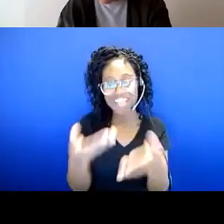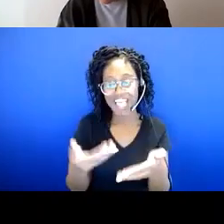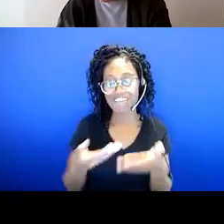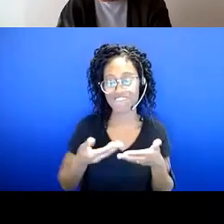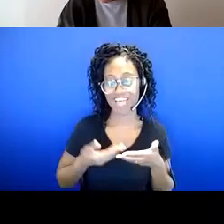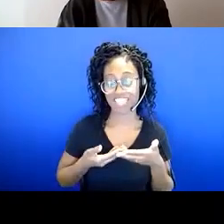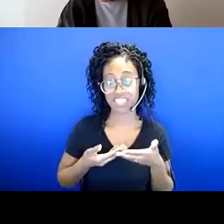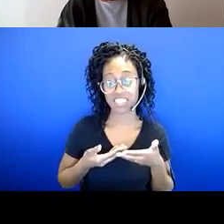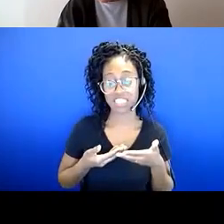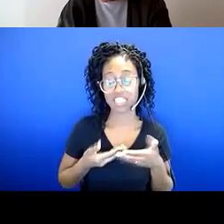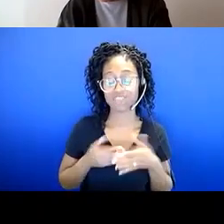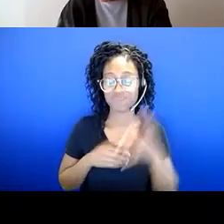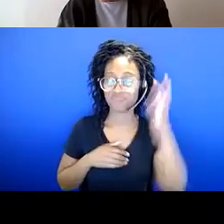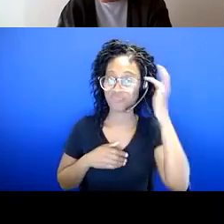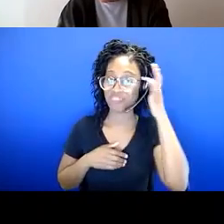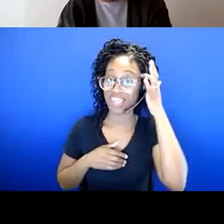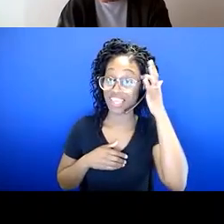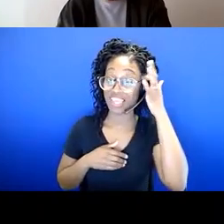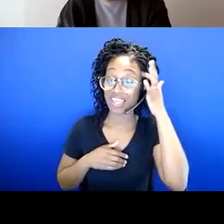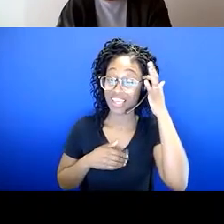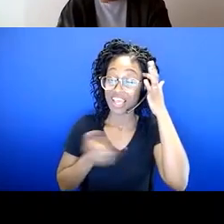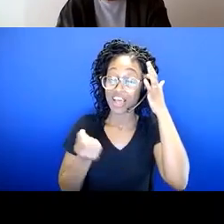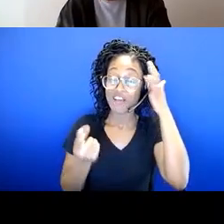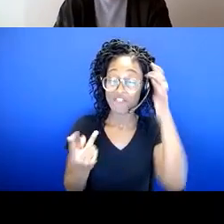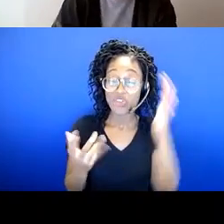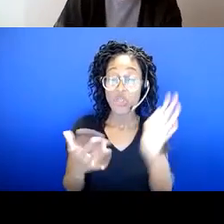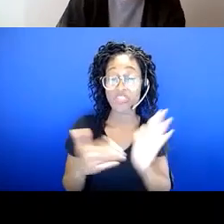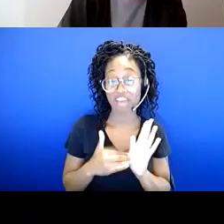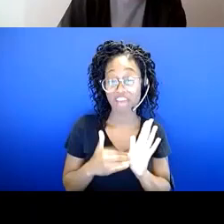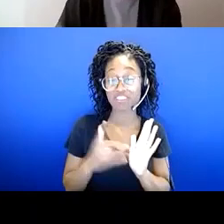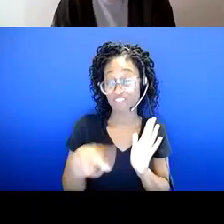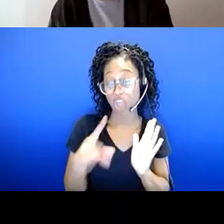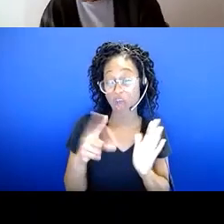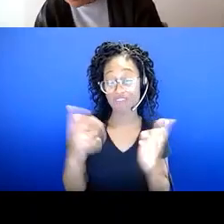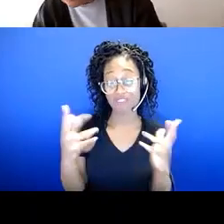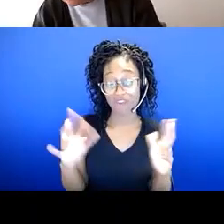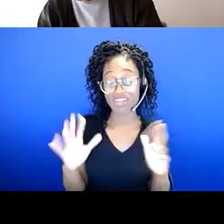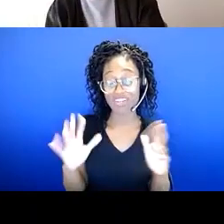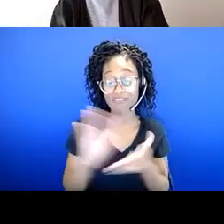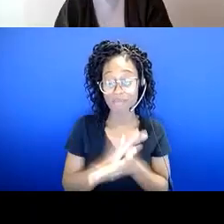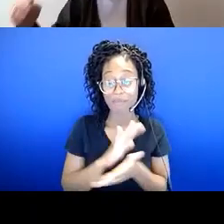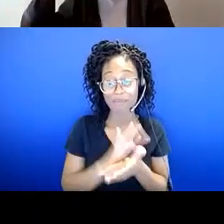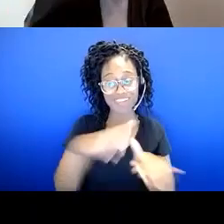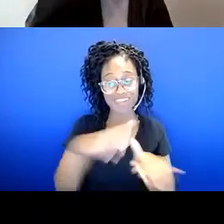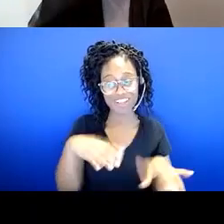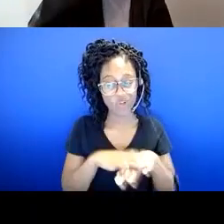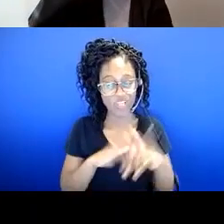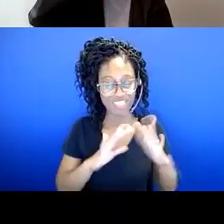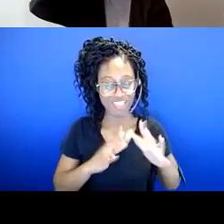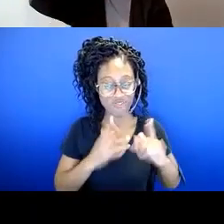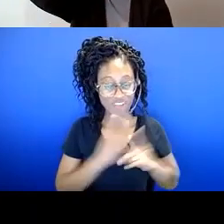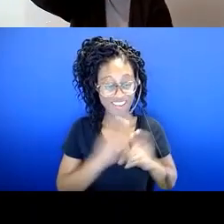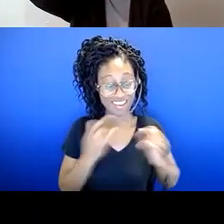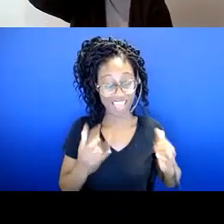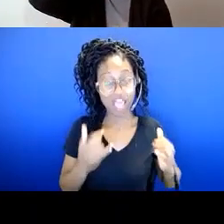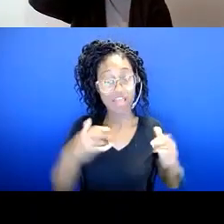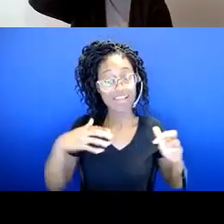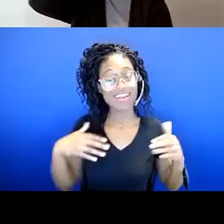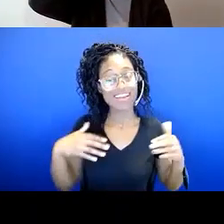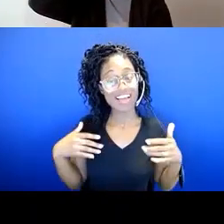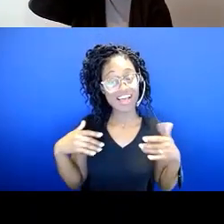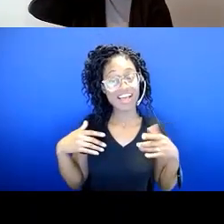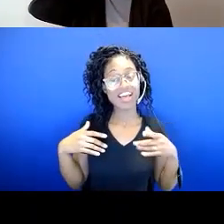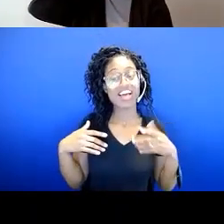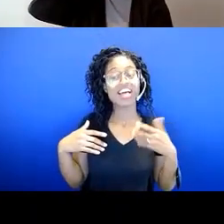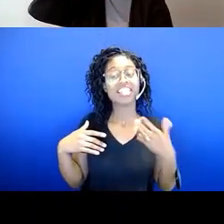a couple of thousand of you actually, who gave papers at sessions, but you're not all online now, did not yet get the invite. You will.